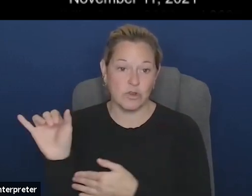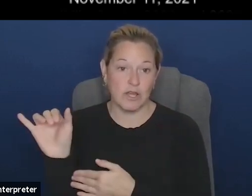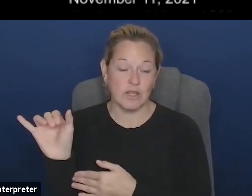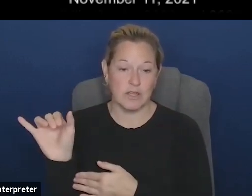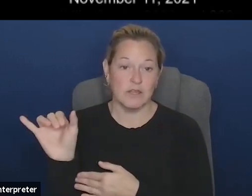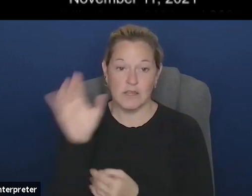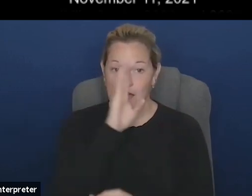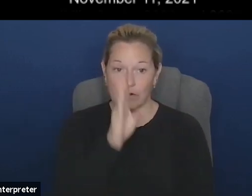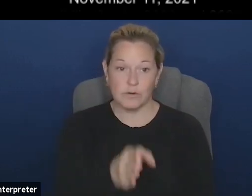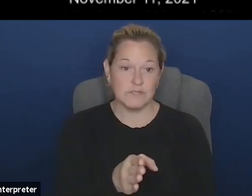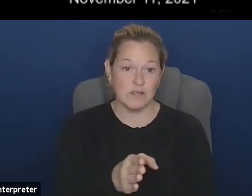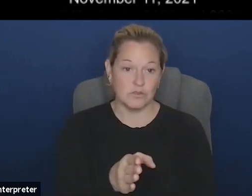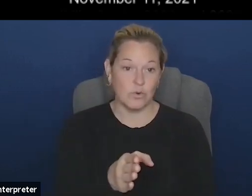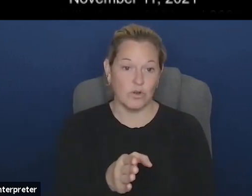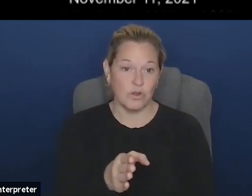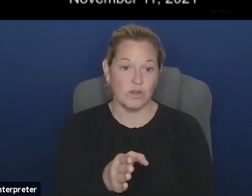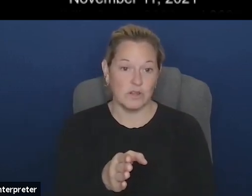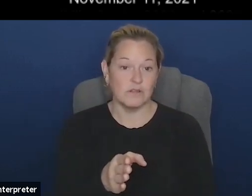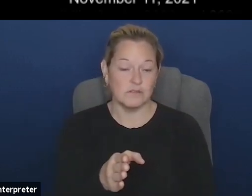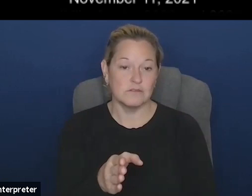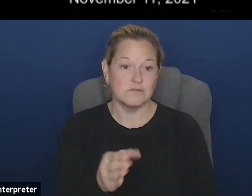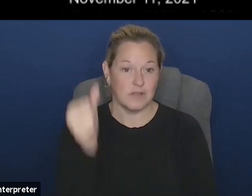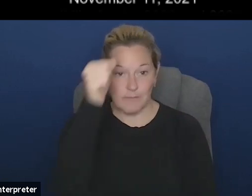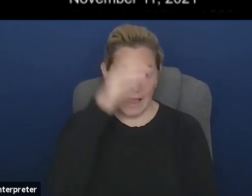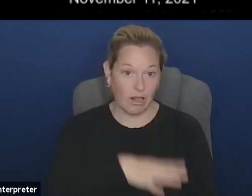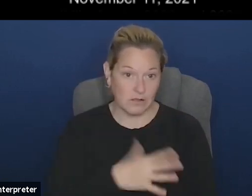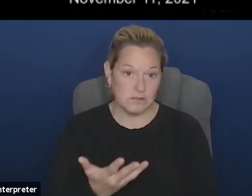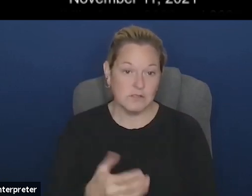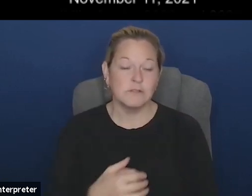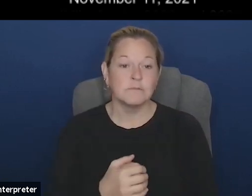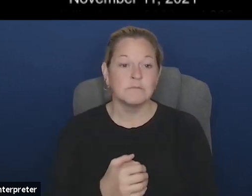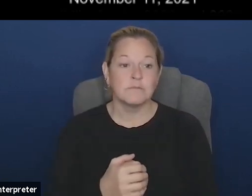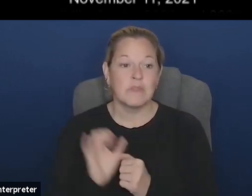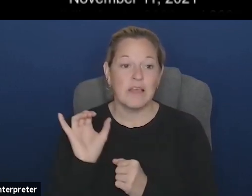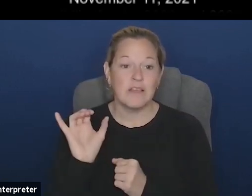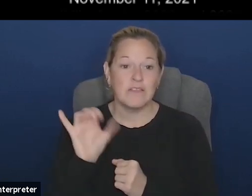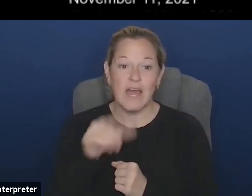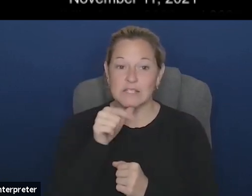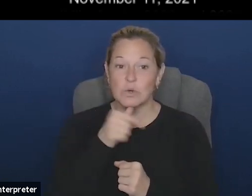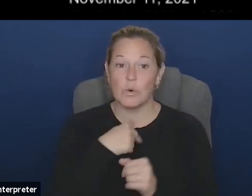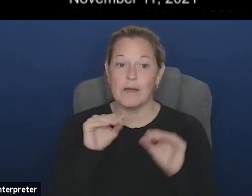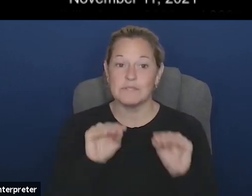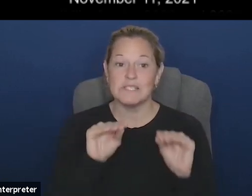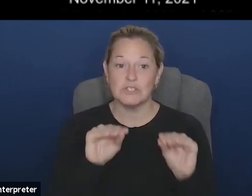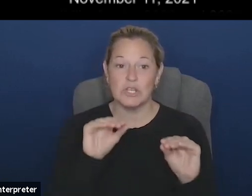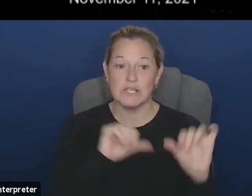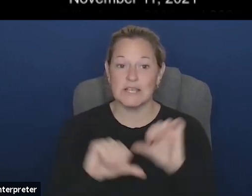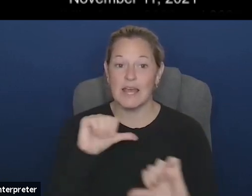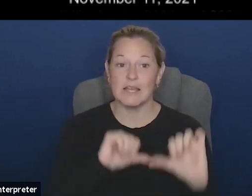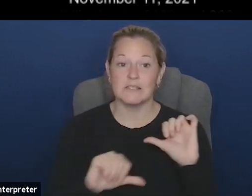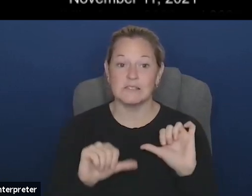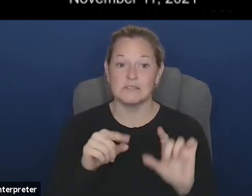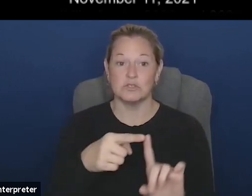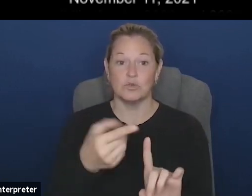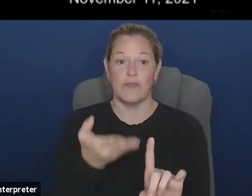heterosexual, cisgender male. The unconscious bias is that's who I'm teaching science to.